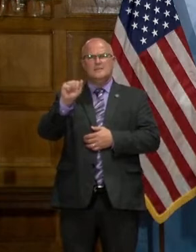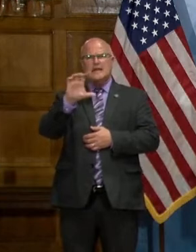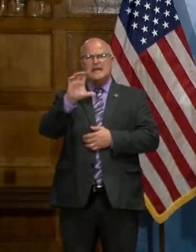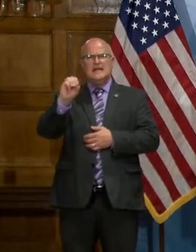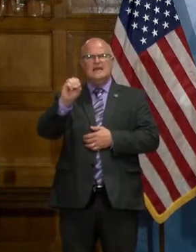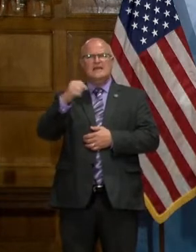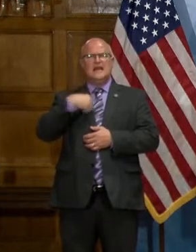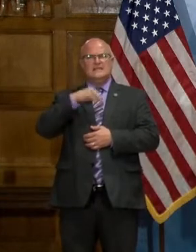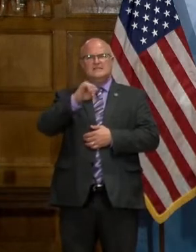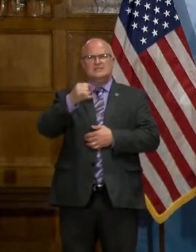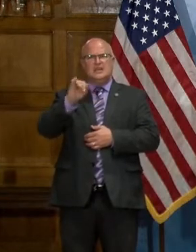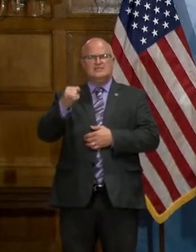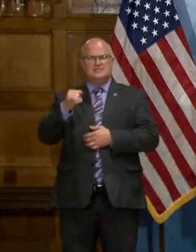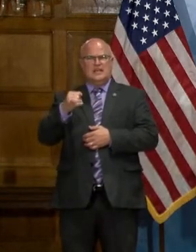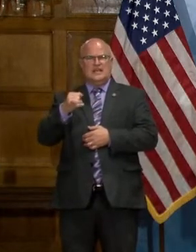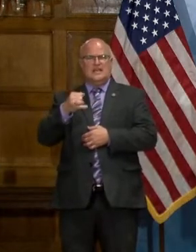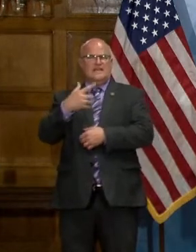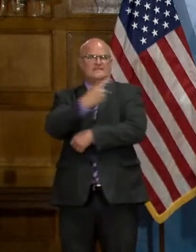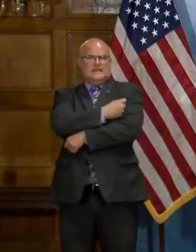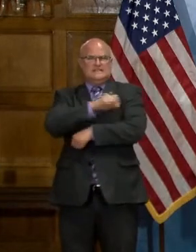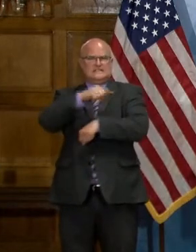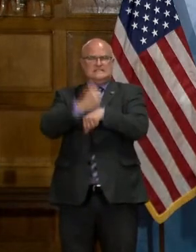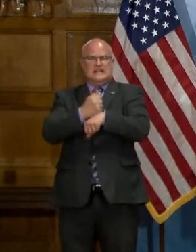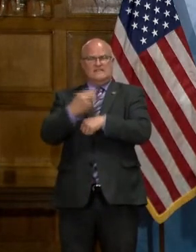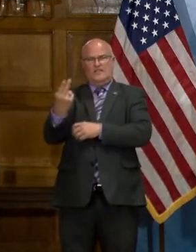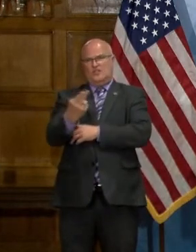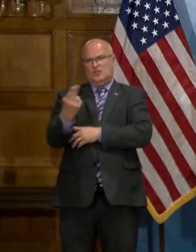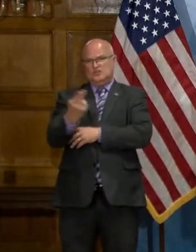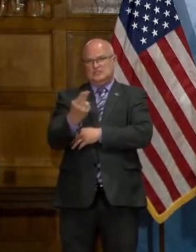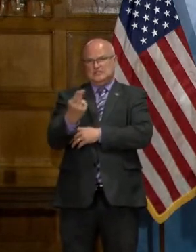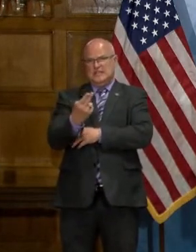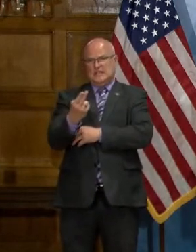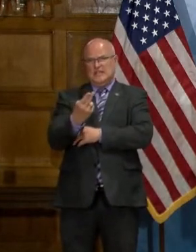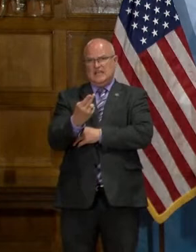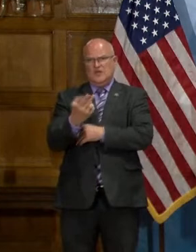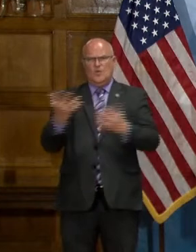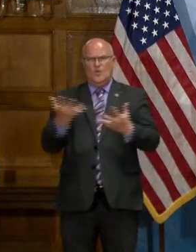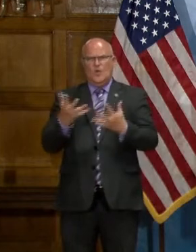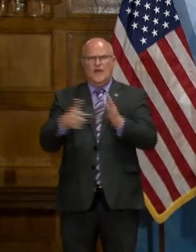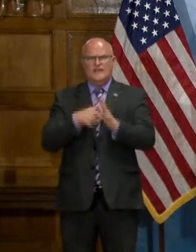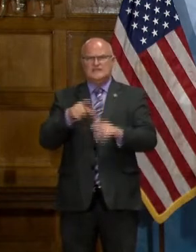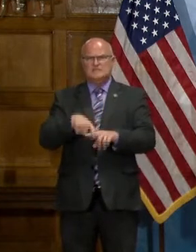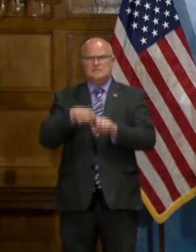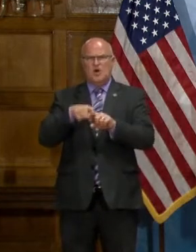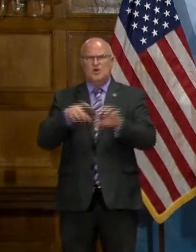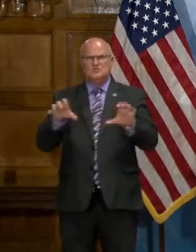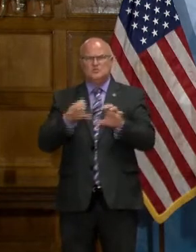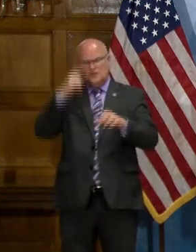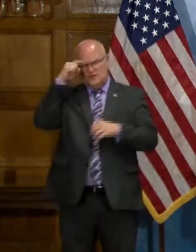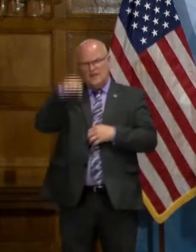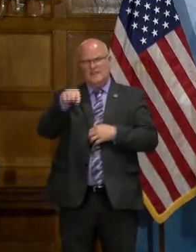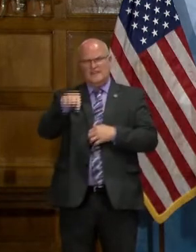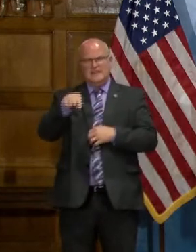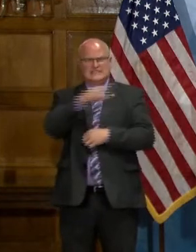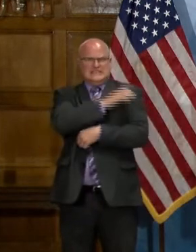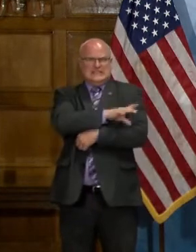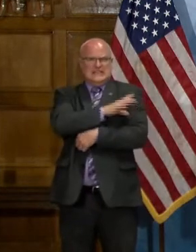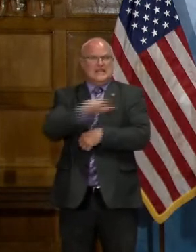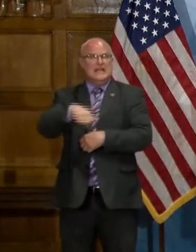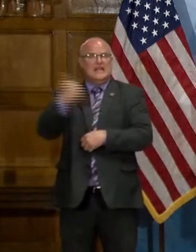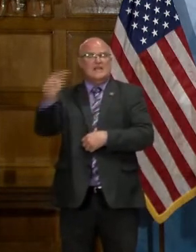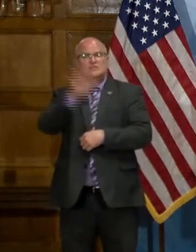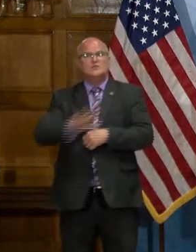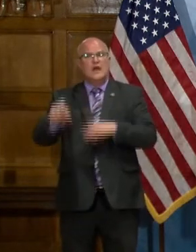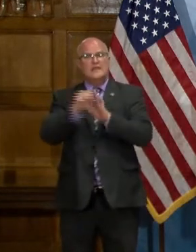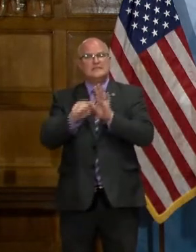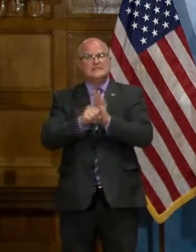a J&J vaccination clinic set for Thursday. What is this pause going to do to this clinic and others around the